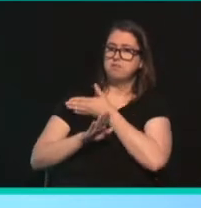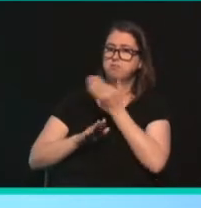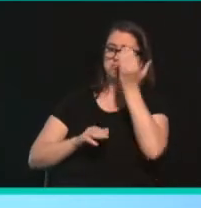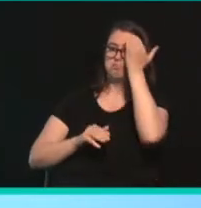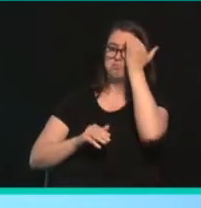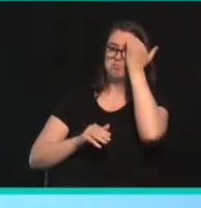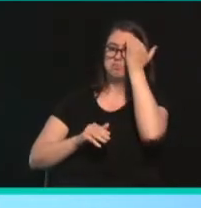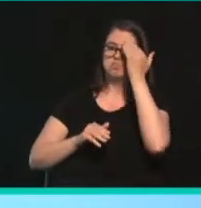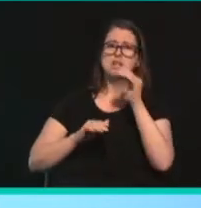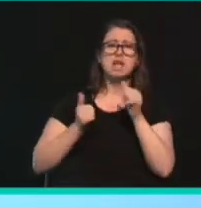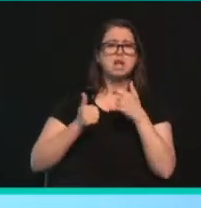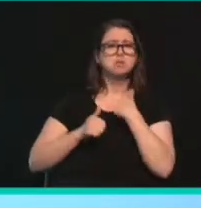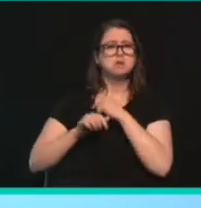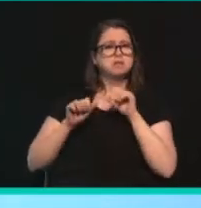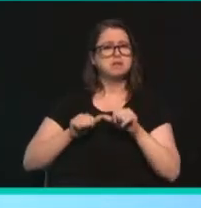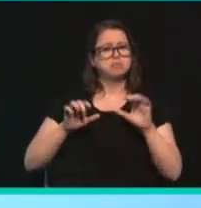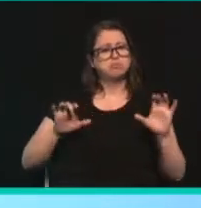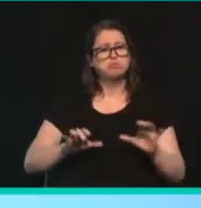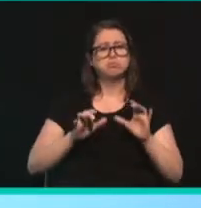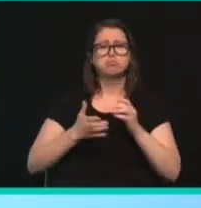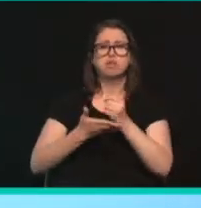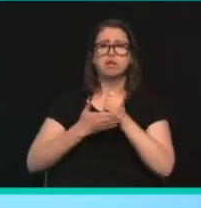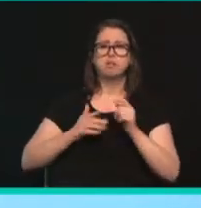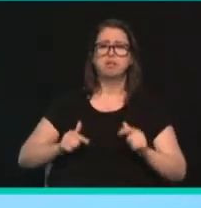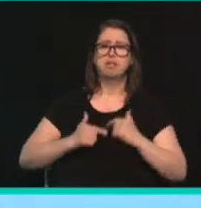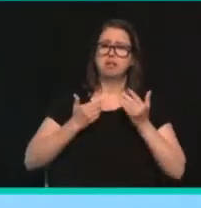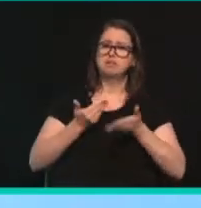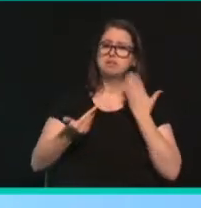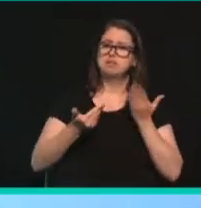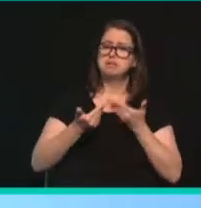our life will be easier as we progress in time?